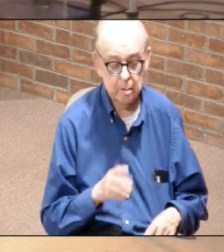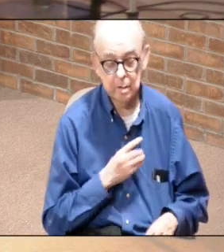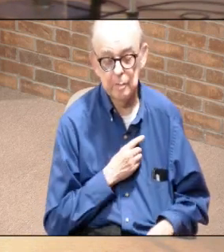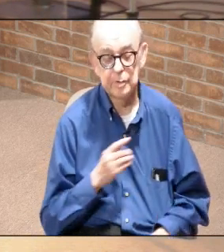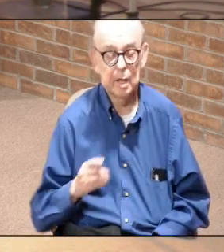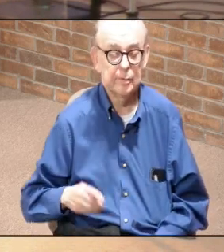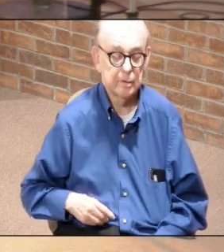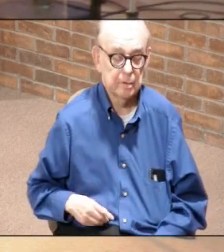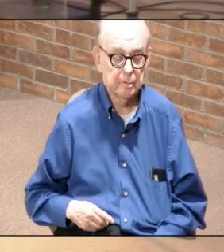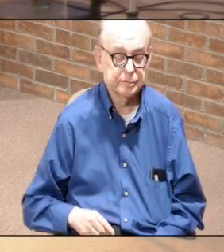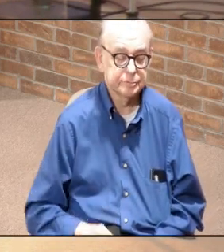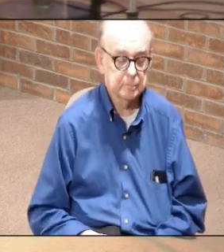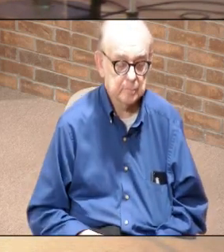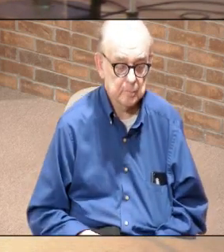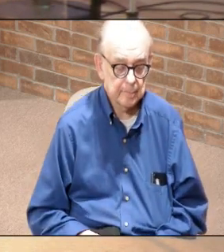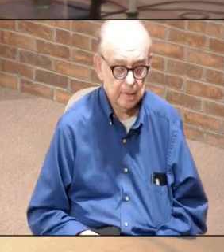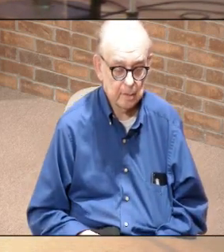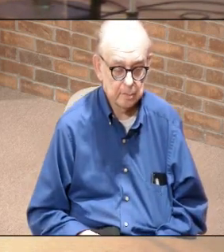David.